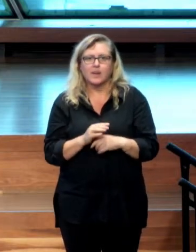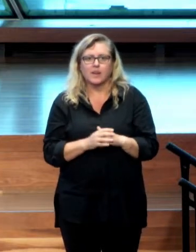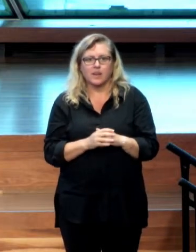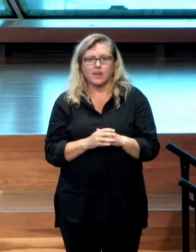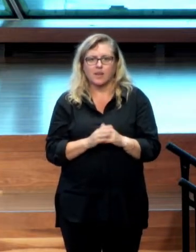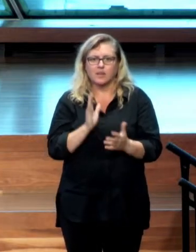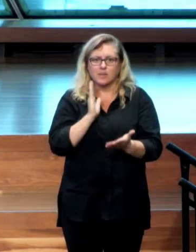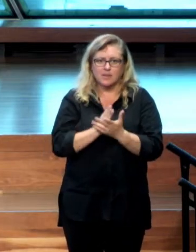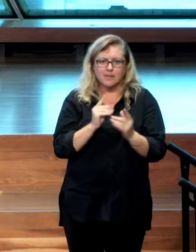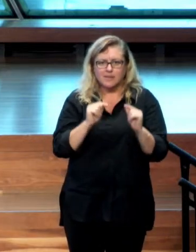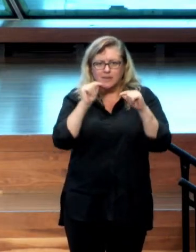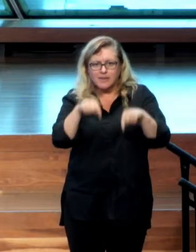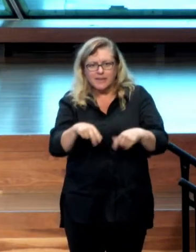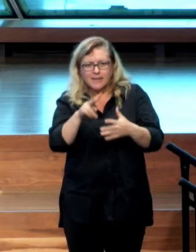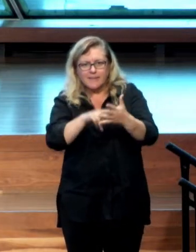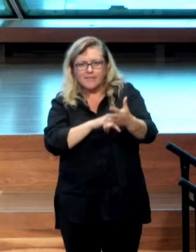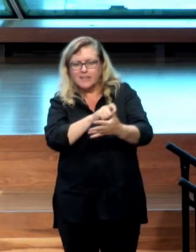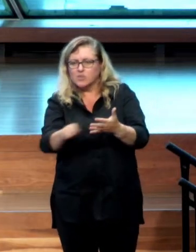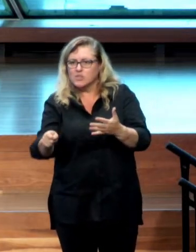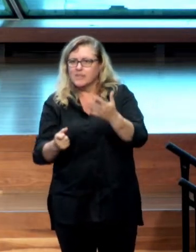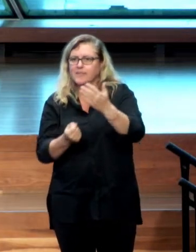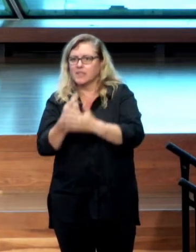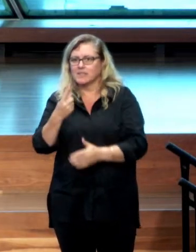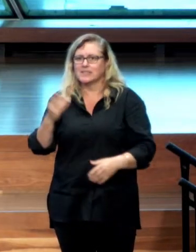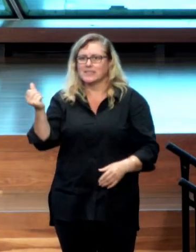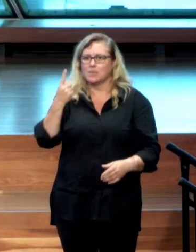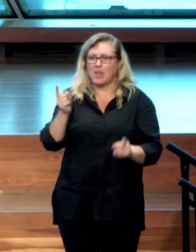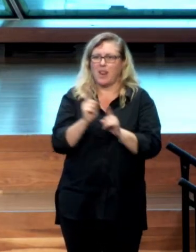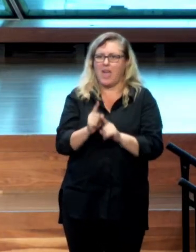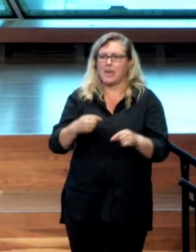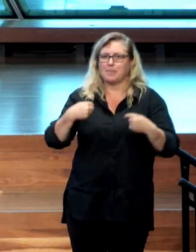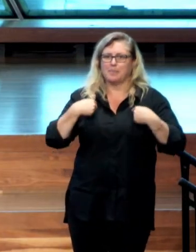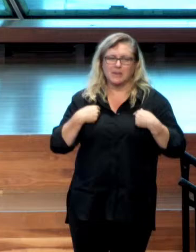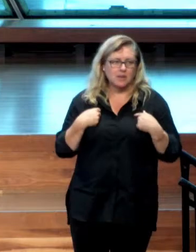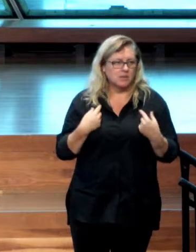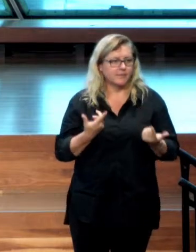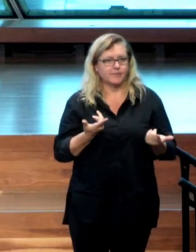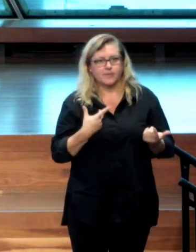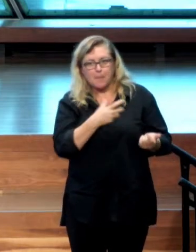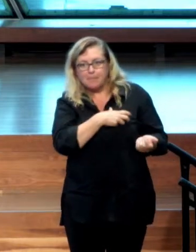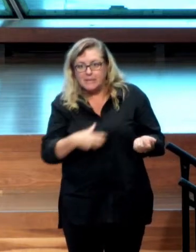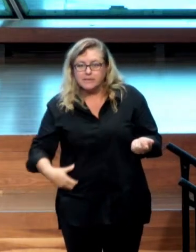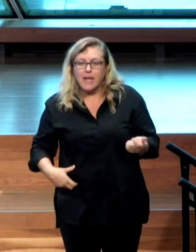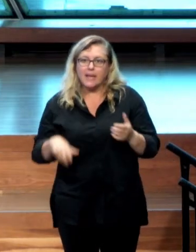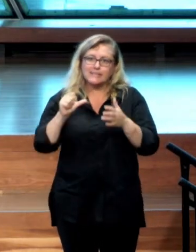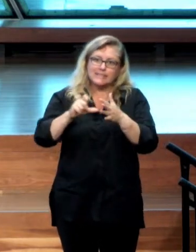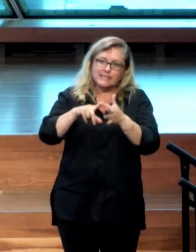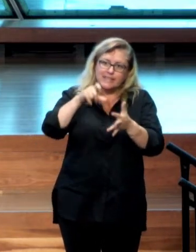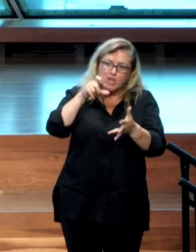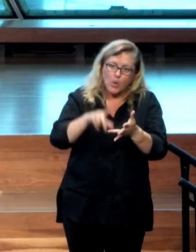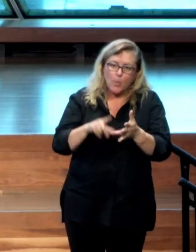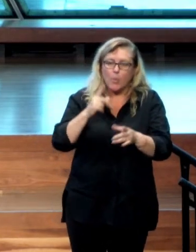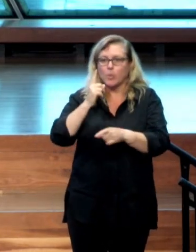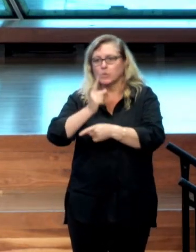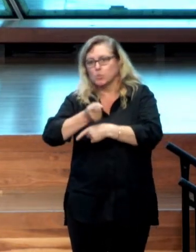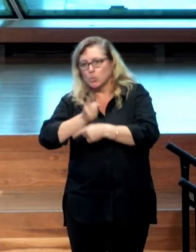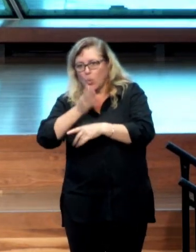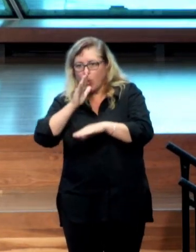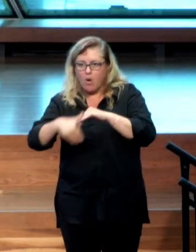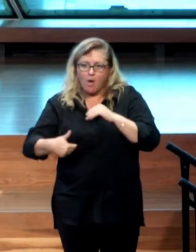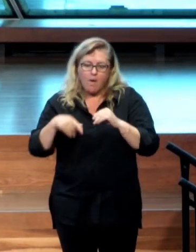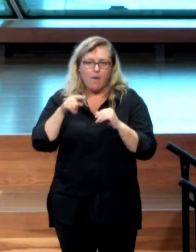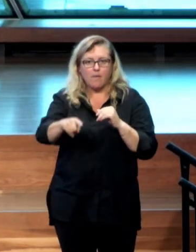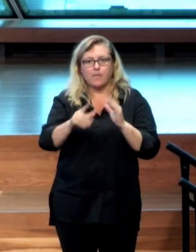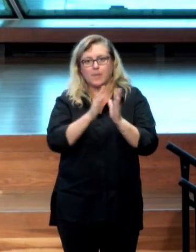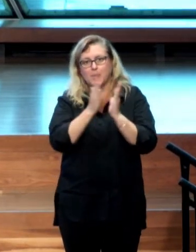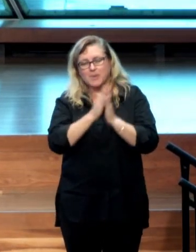has been to a literary event before where someone like me, a minister, a CEO, anyone has spoken at length about the importance of books and literature, and